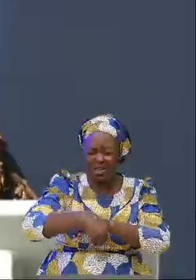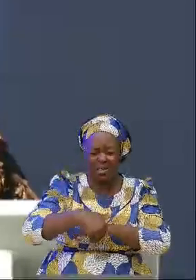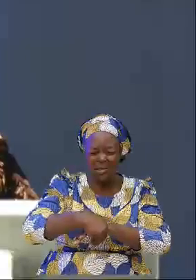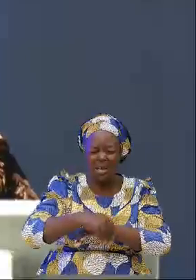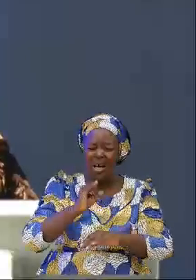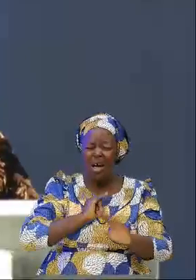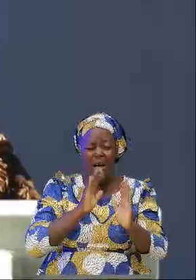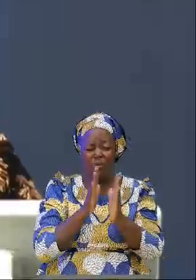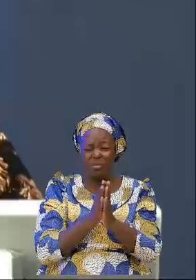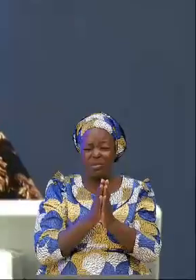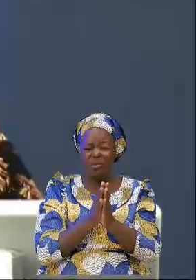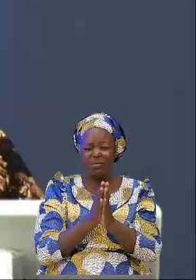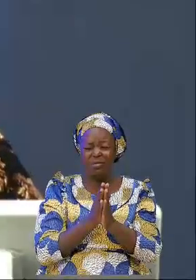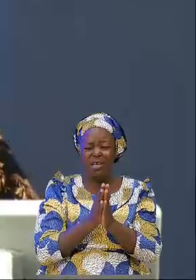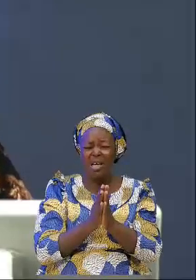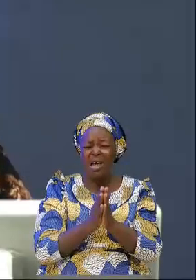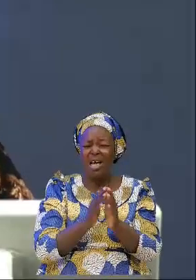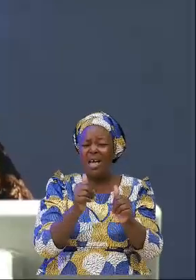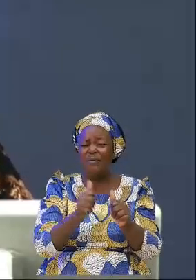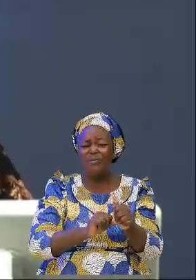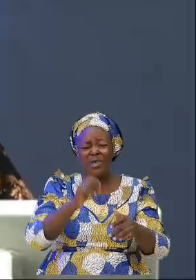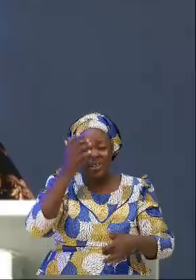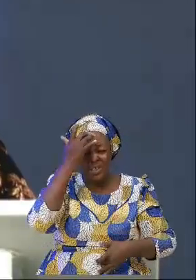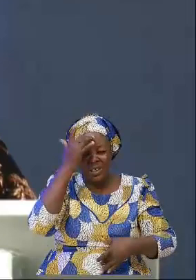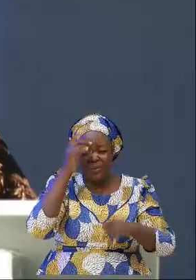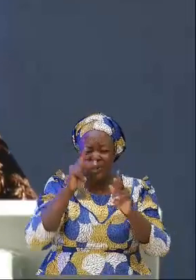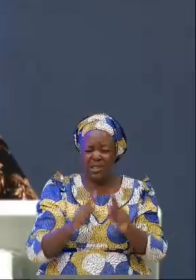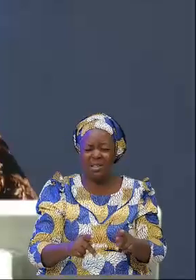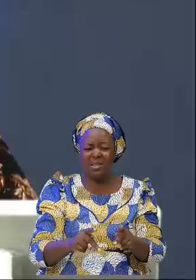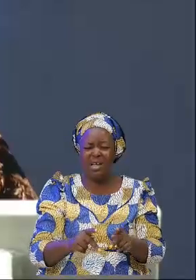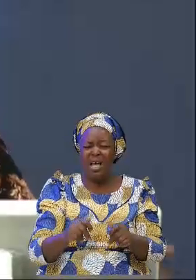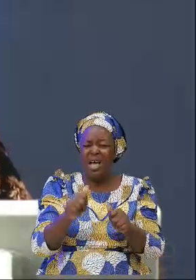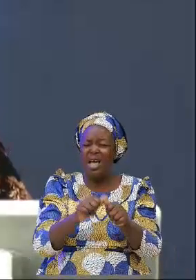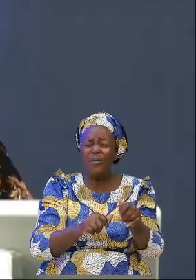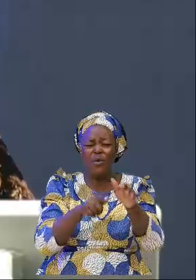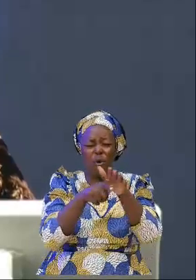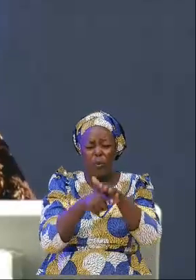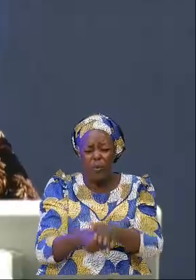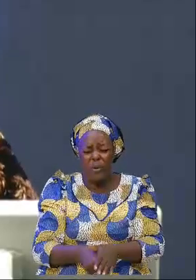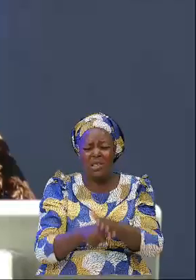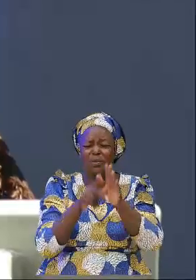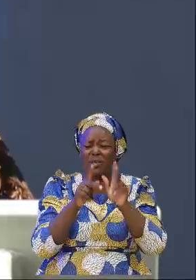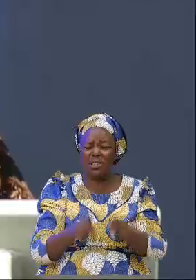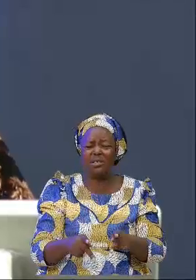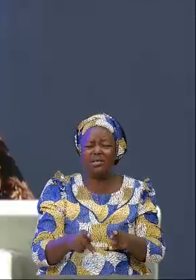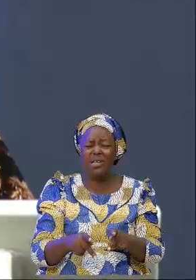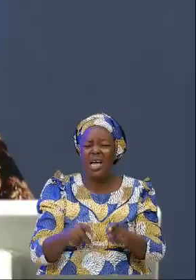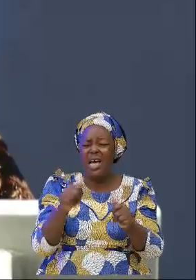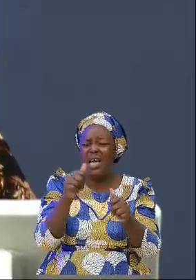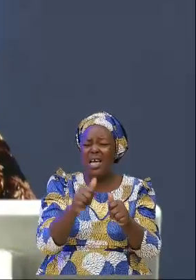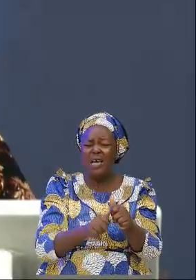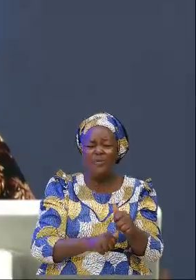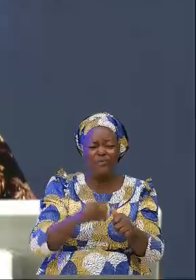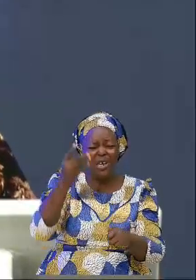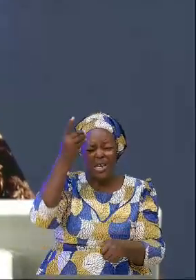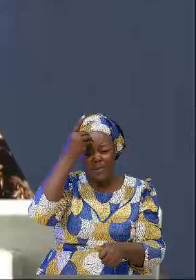Lord, this final night, I pray every sick person,